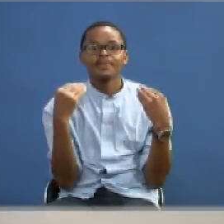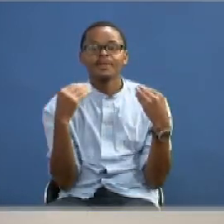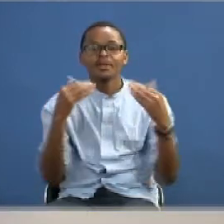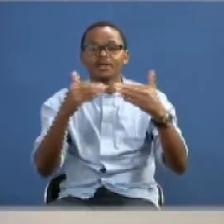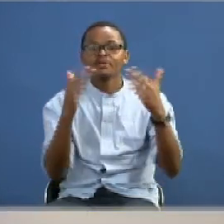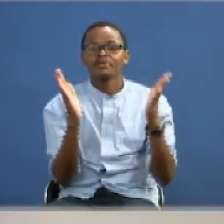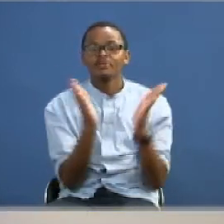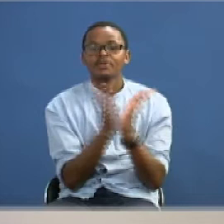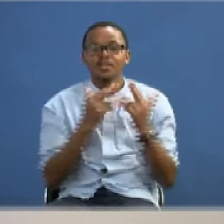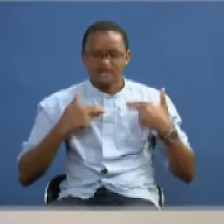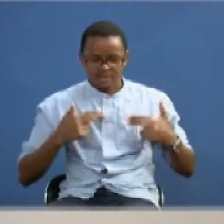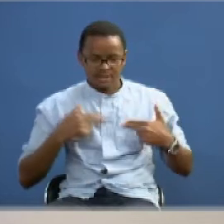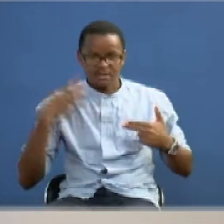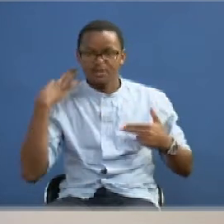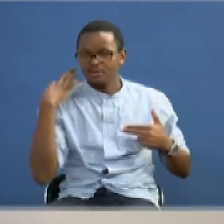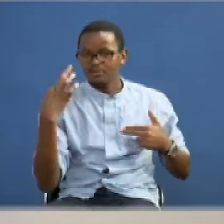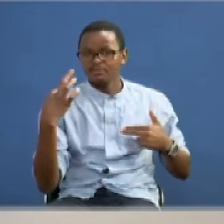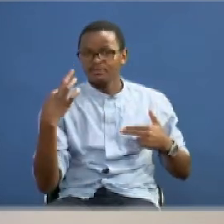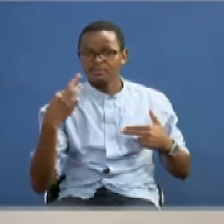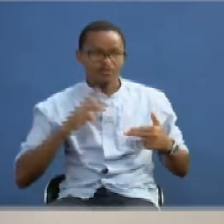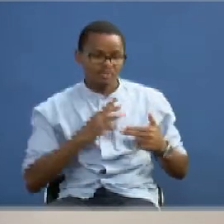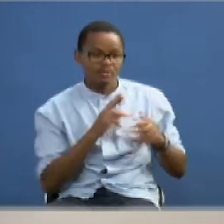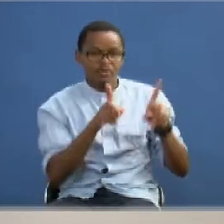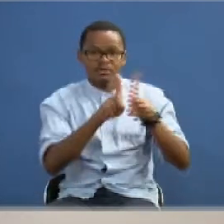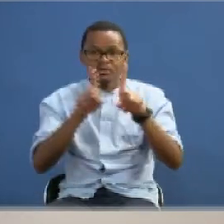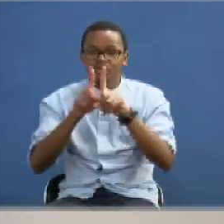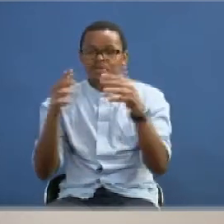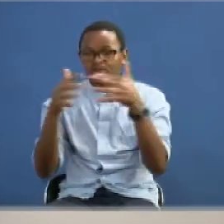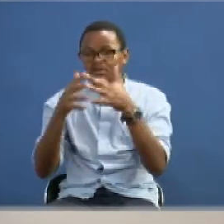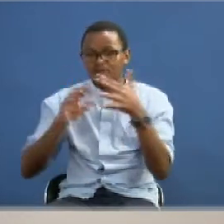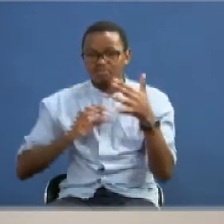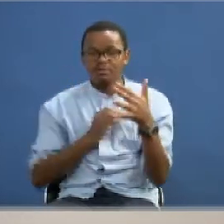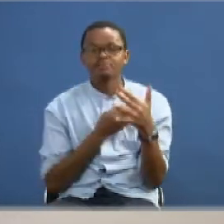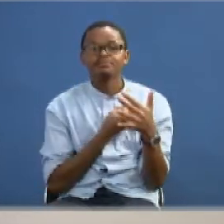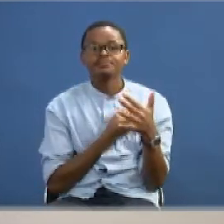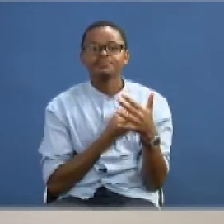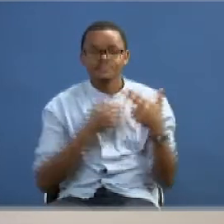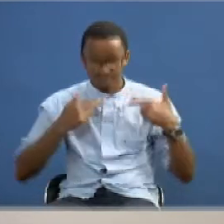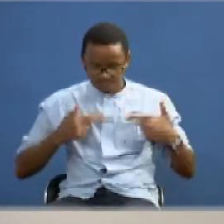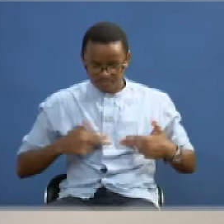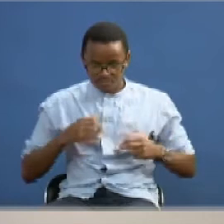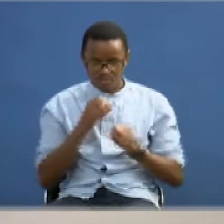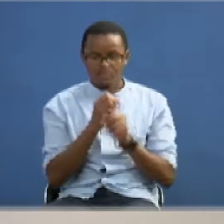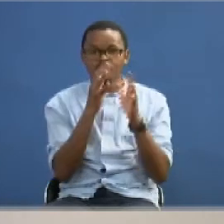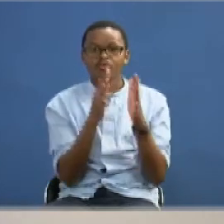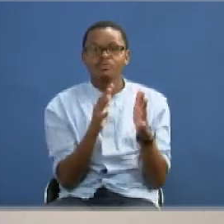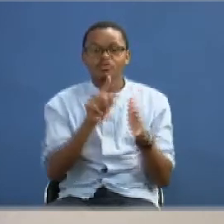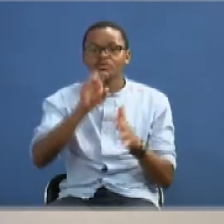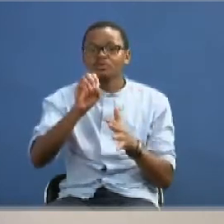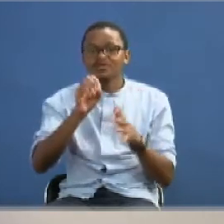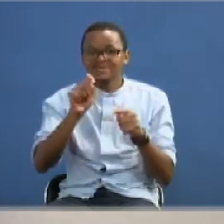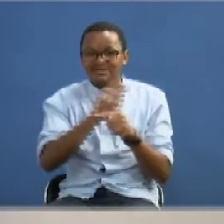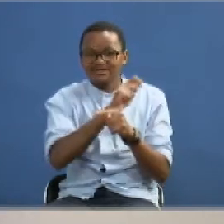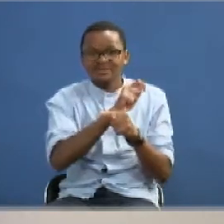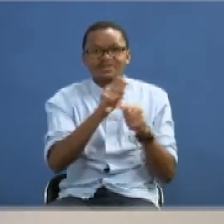community health volunteers. We have also engaged our health workers to